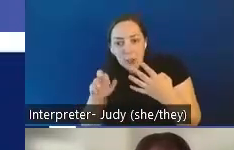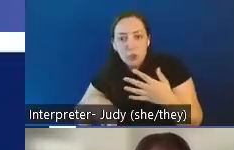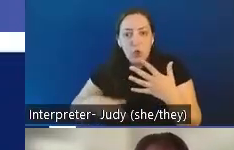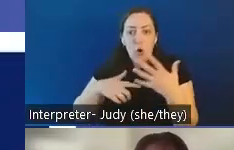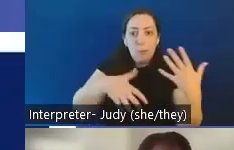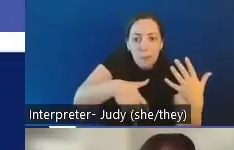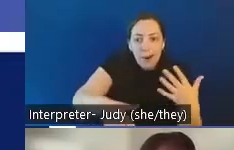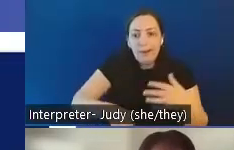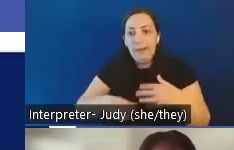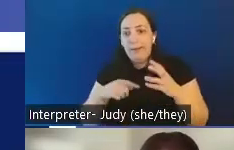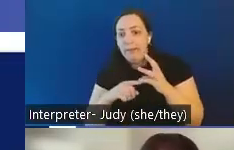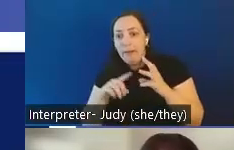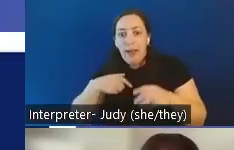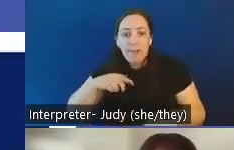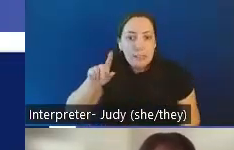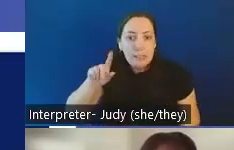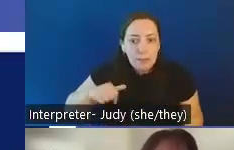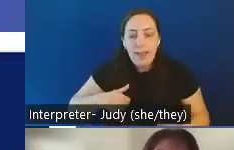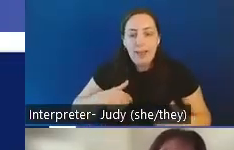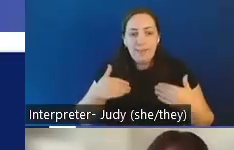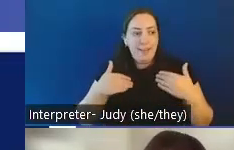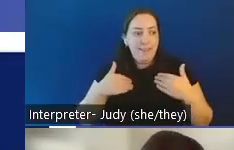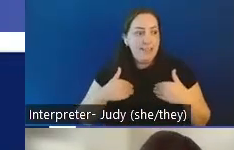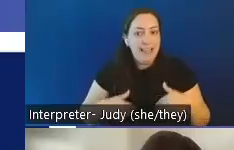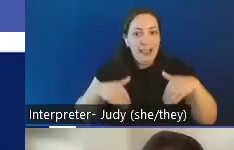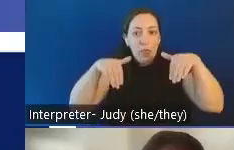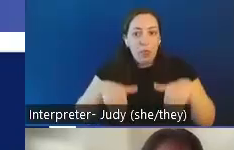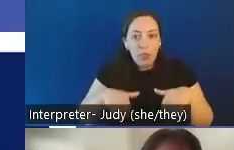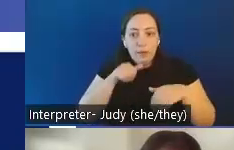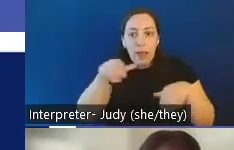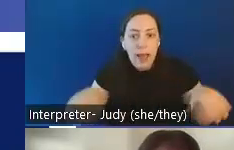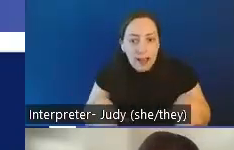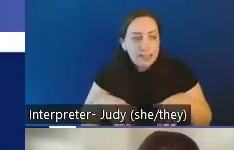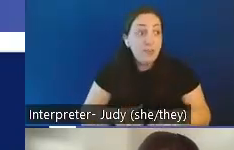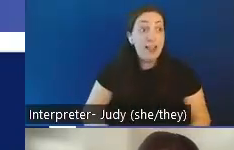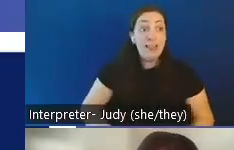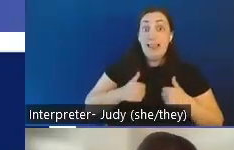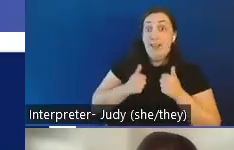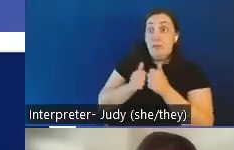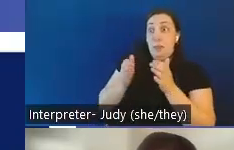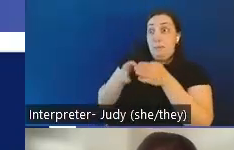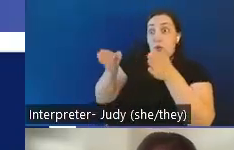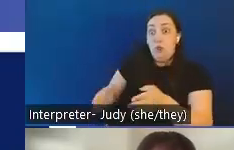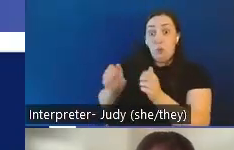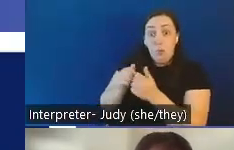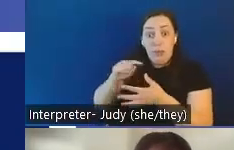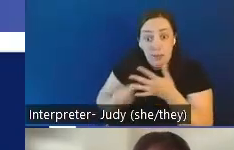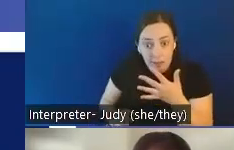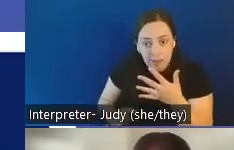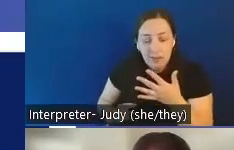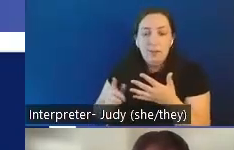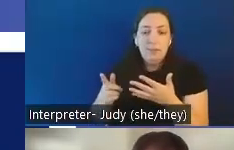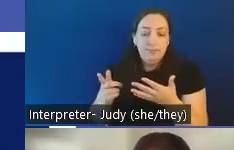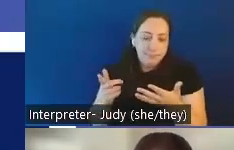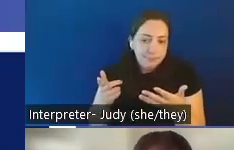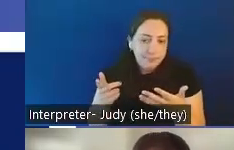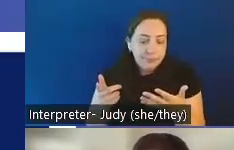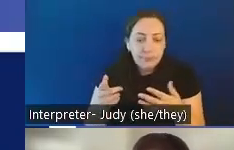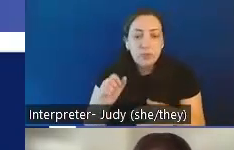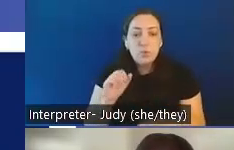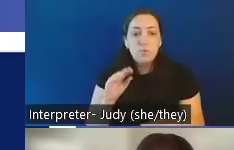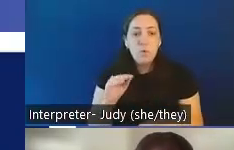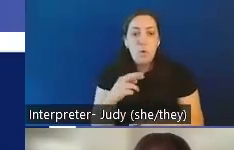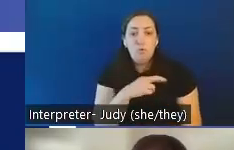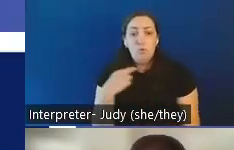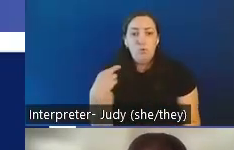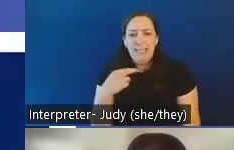a disability. They are physically inactive. They live with someone who is at high risk of getting very sick from COVID. So again, this risk list